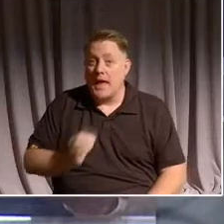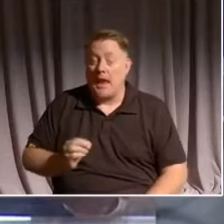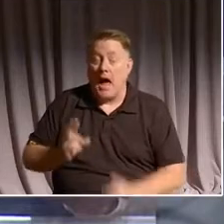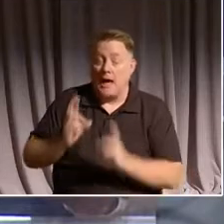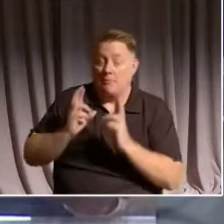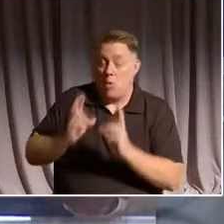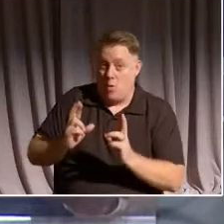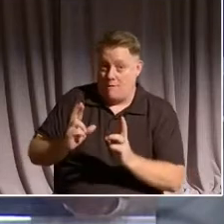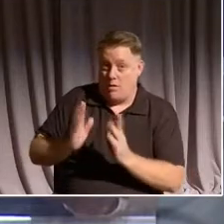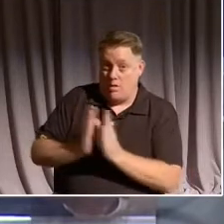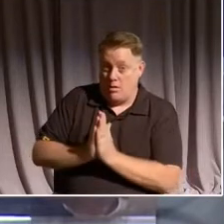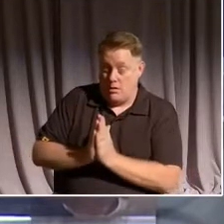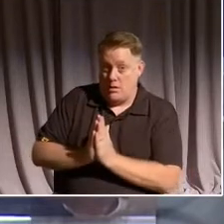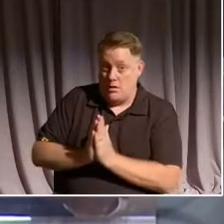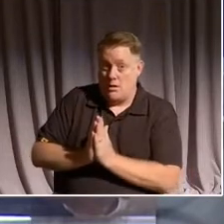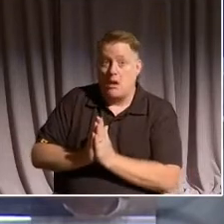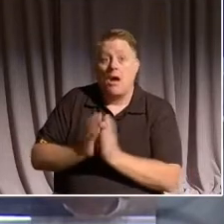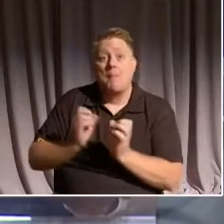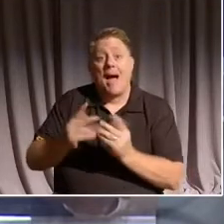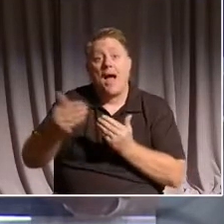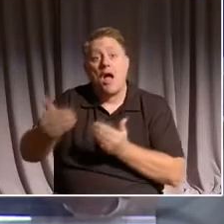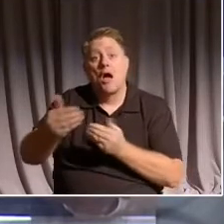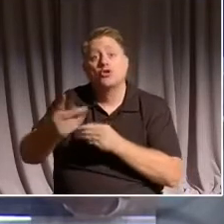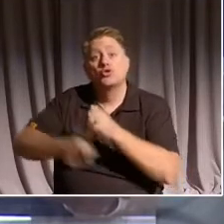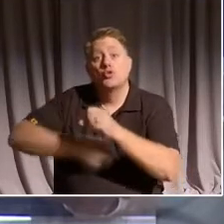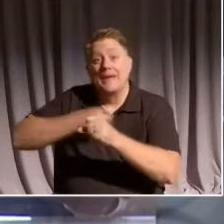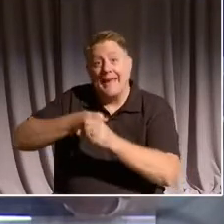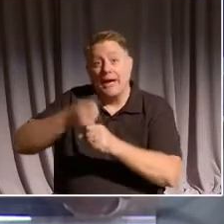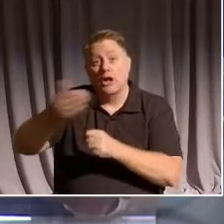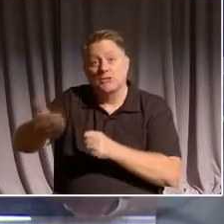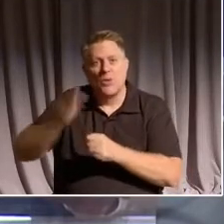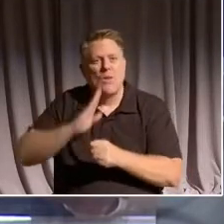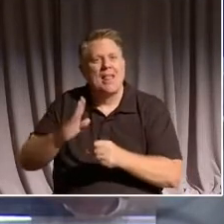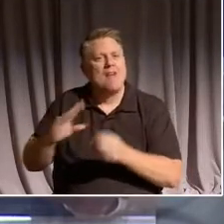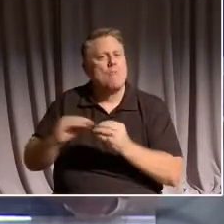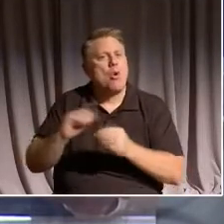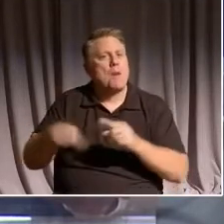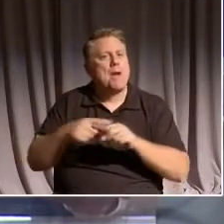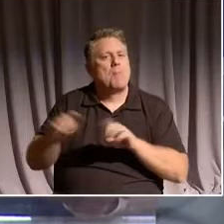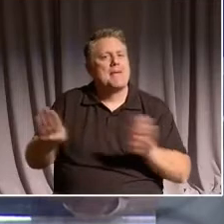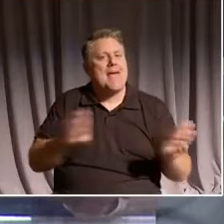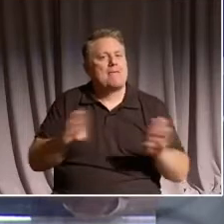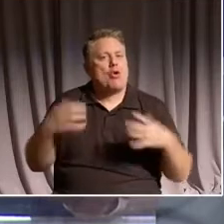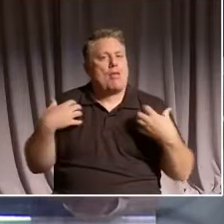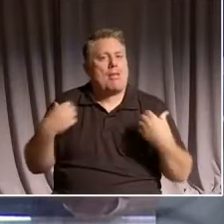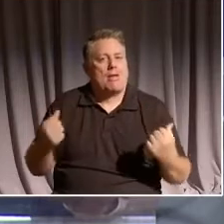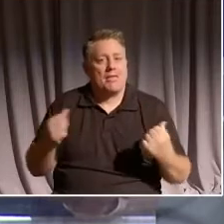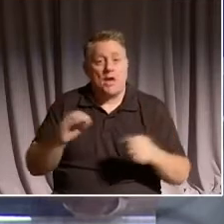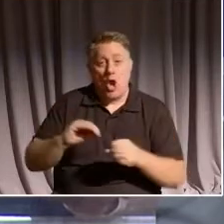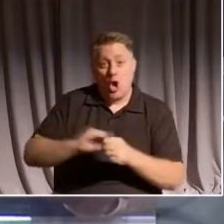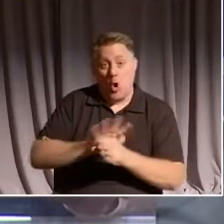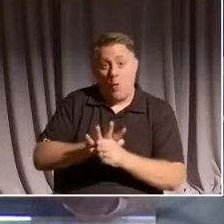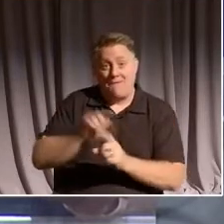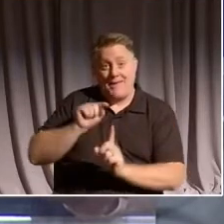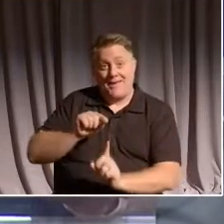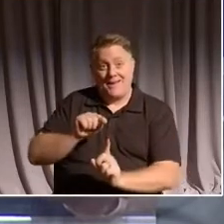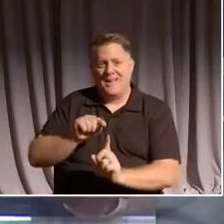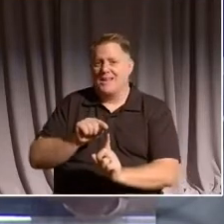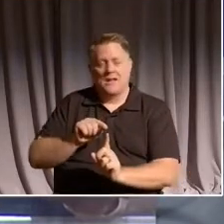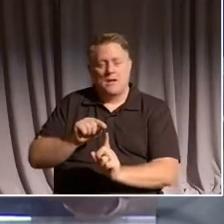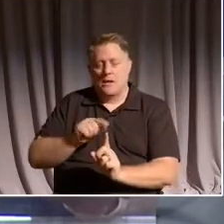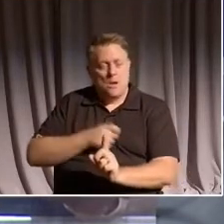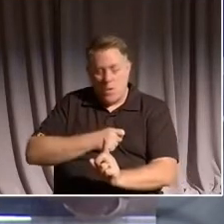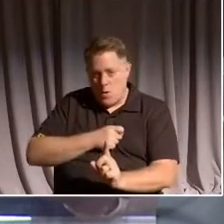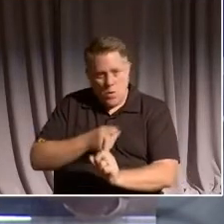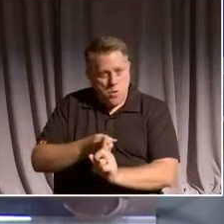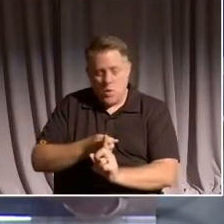hopeful that if we're coming back in 2 years, we're going to have even more on the behavioral health. COVID has had such a